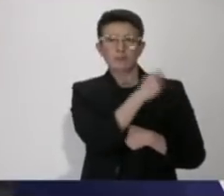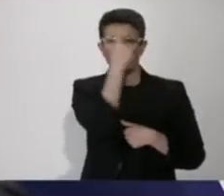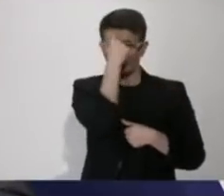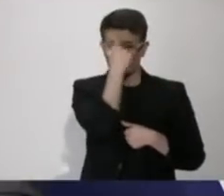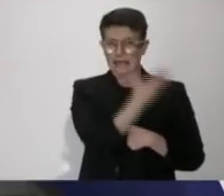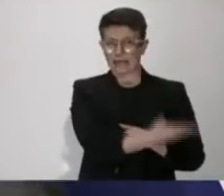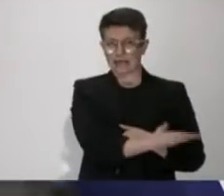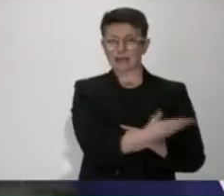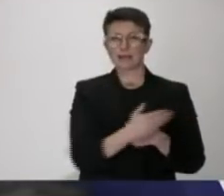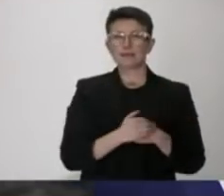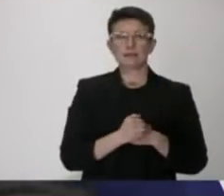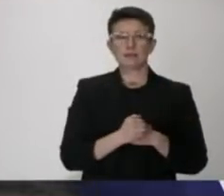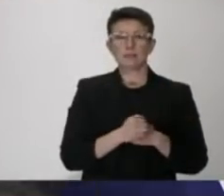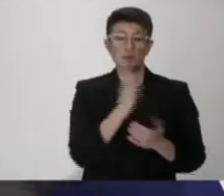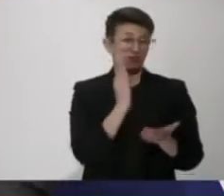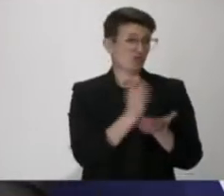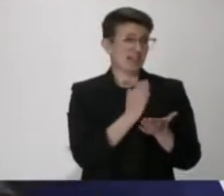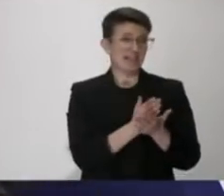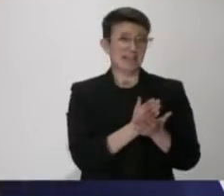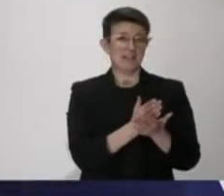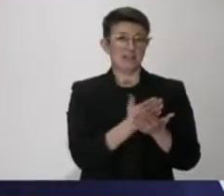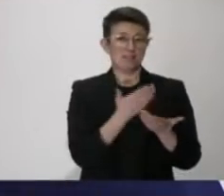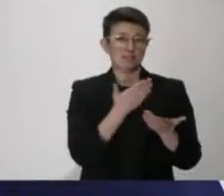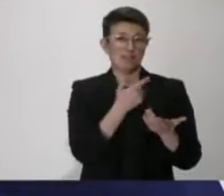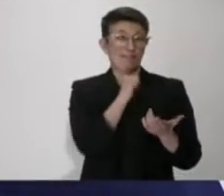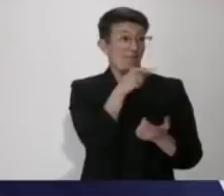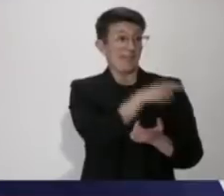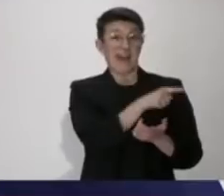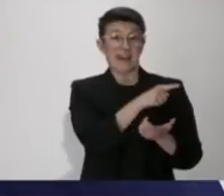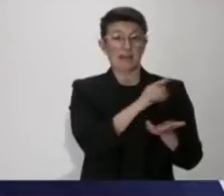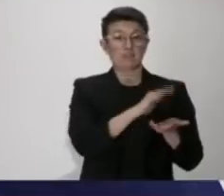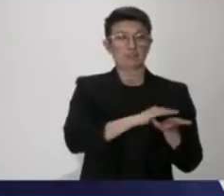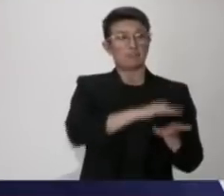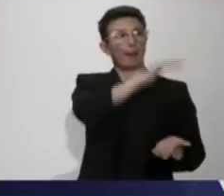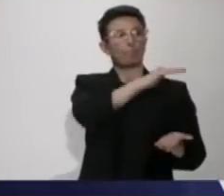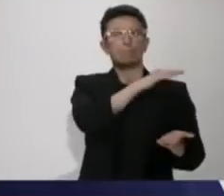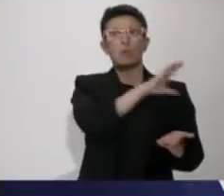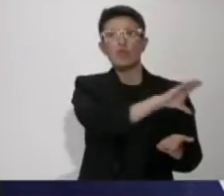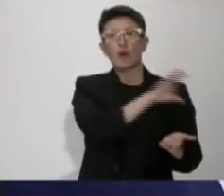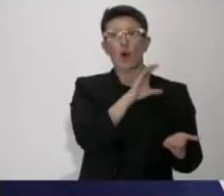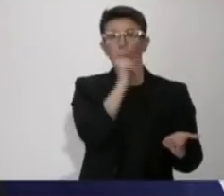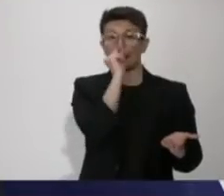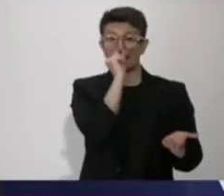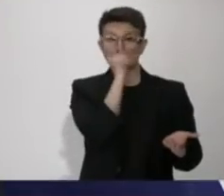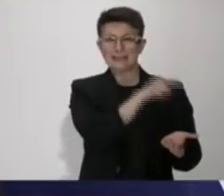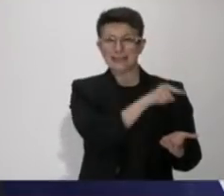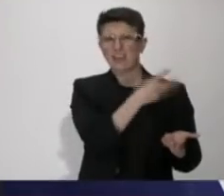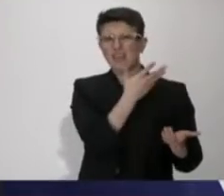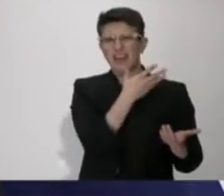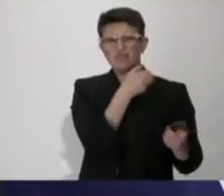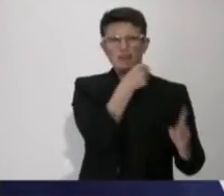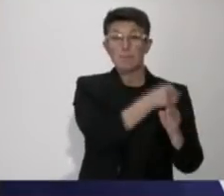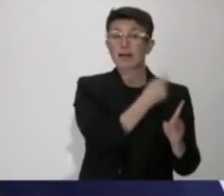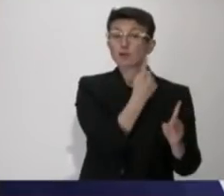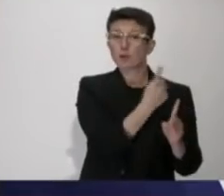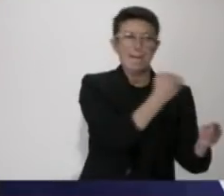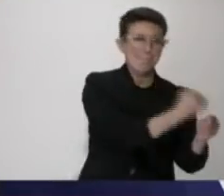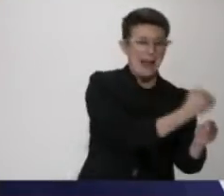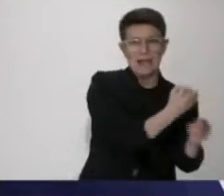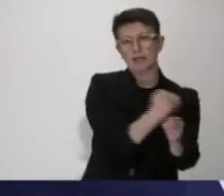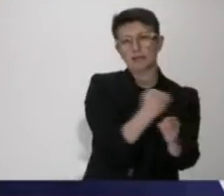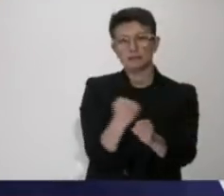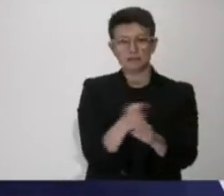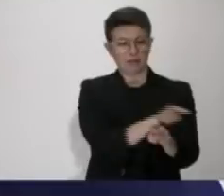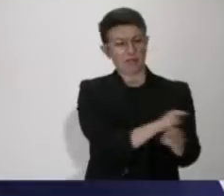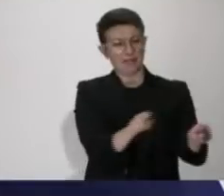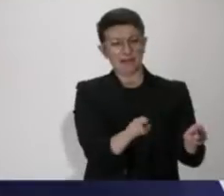really does is facilitate lending by banks, who they then specifically lend to, isn't something that I have a particular level of control over. Want